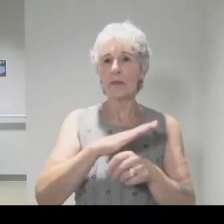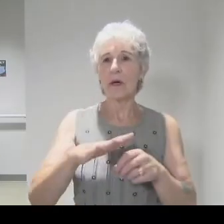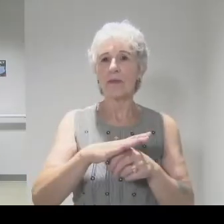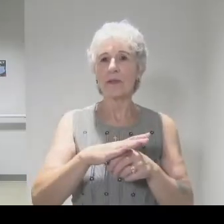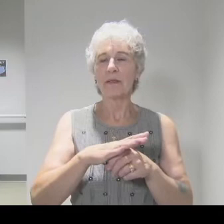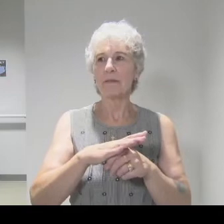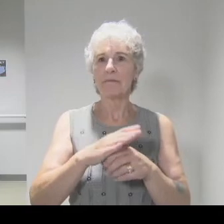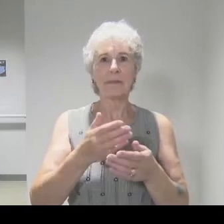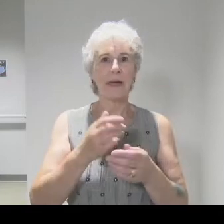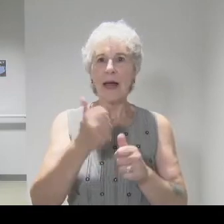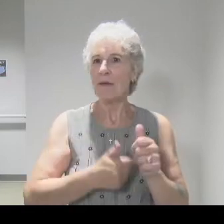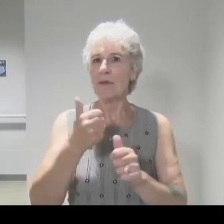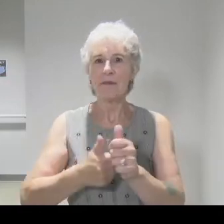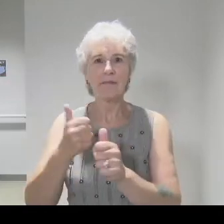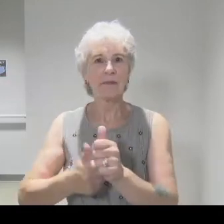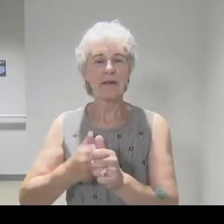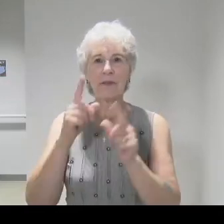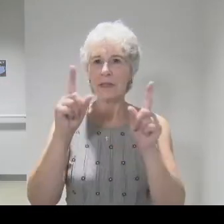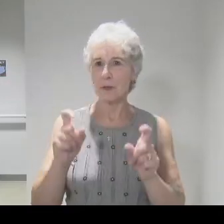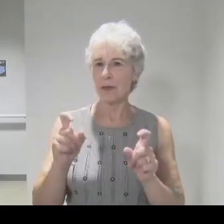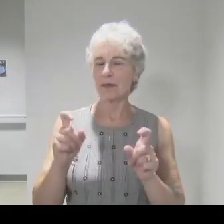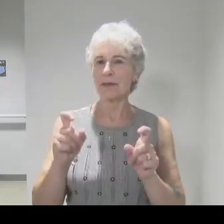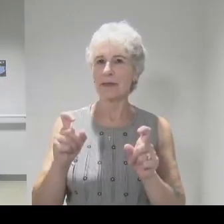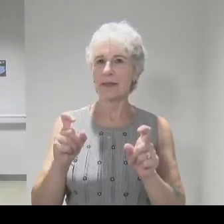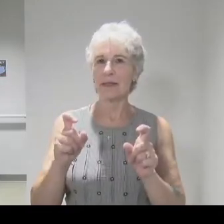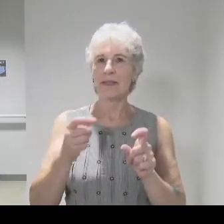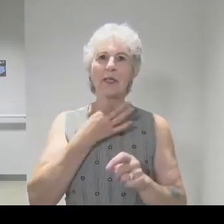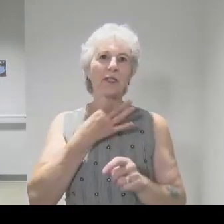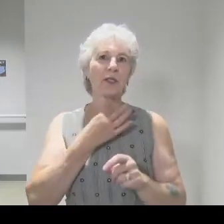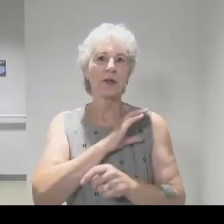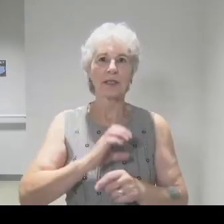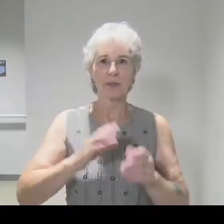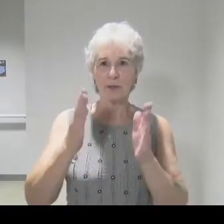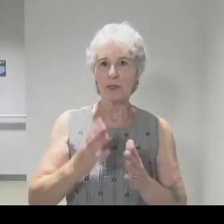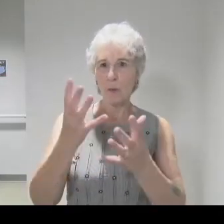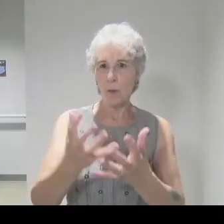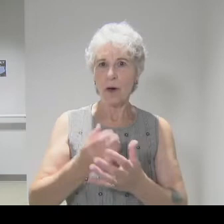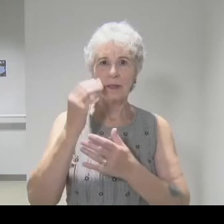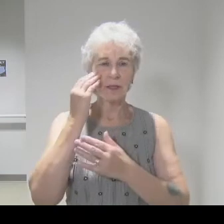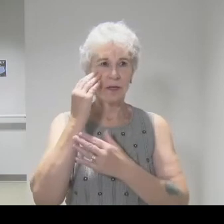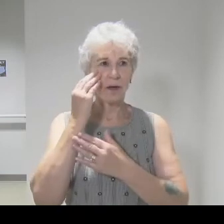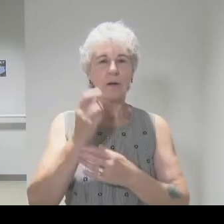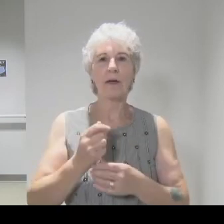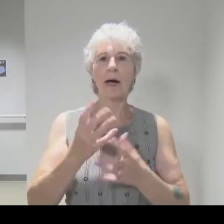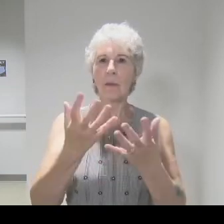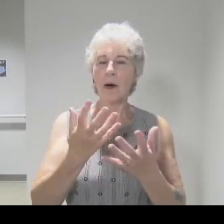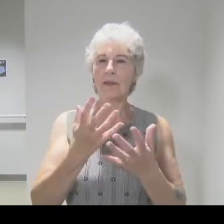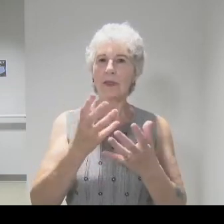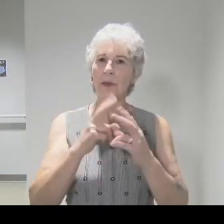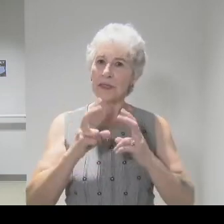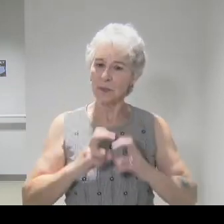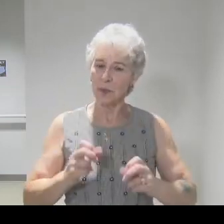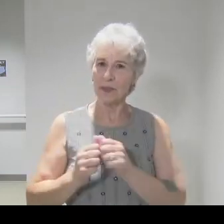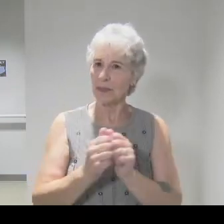cover almost every question that the inquiring Christian wants to know. Therefore, I wish to explore it together one more time with